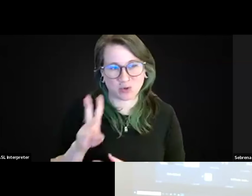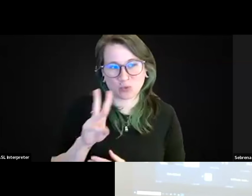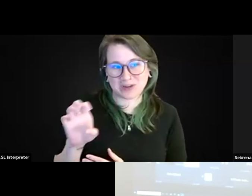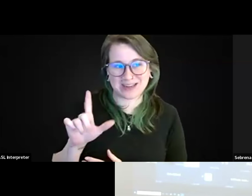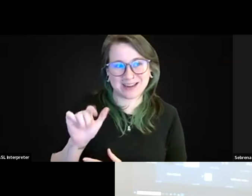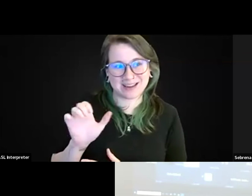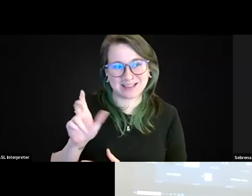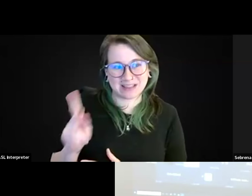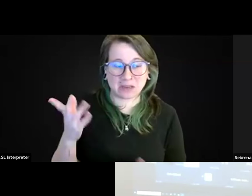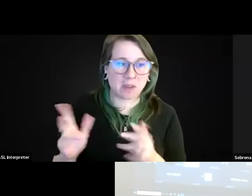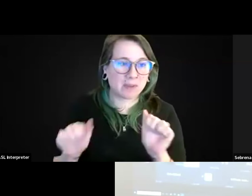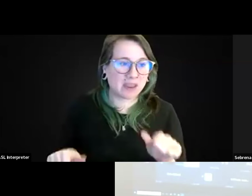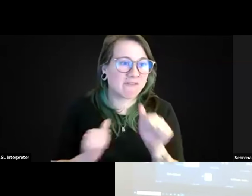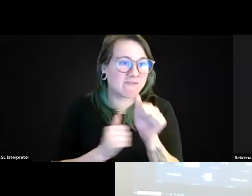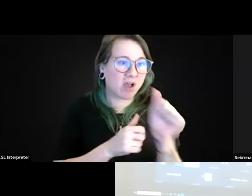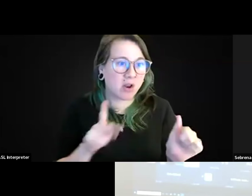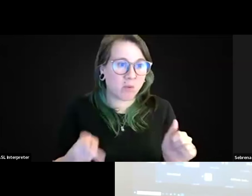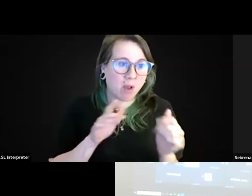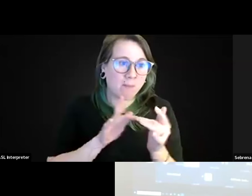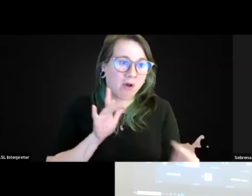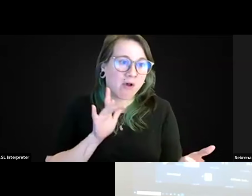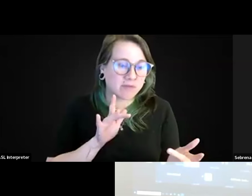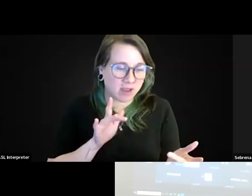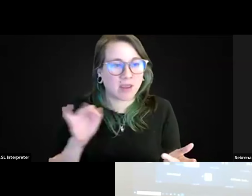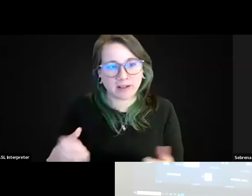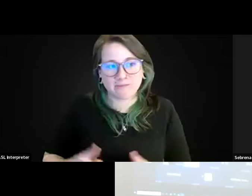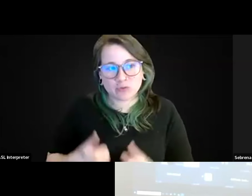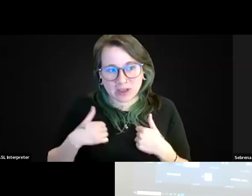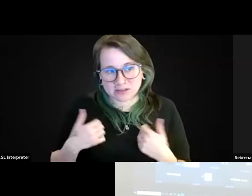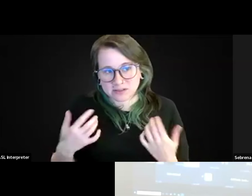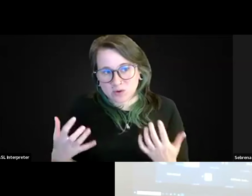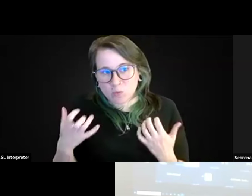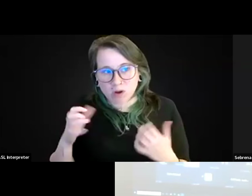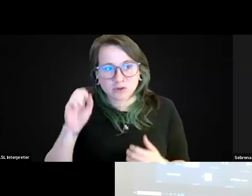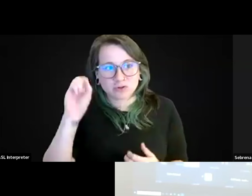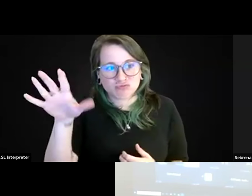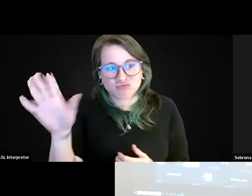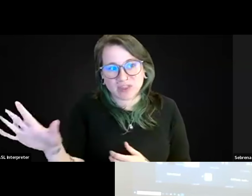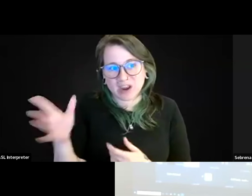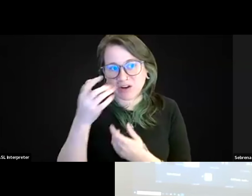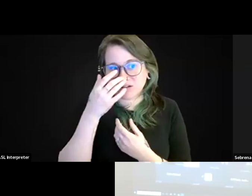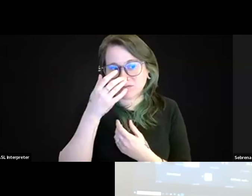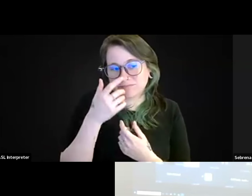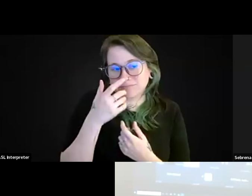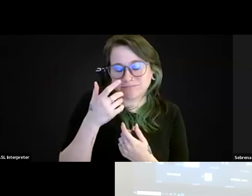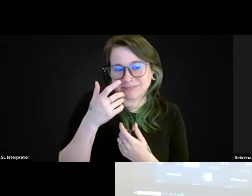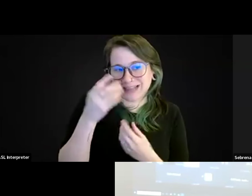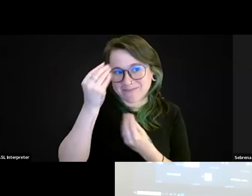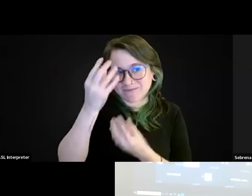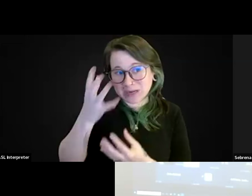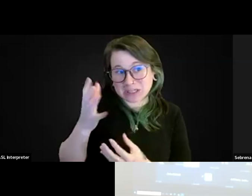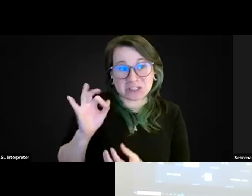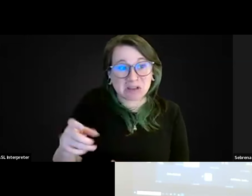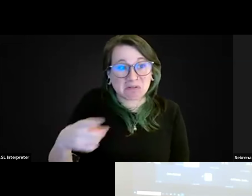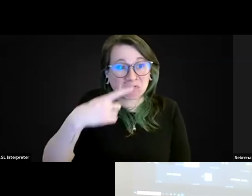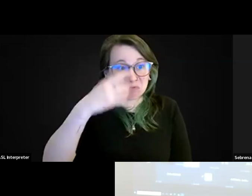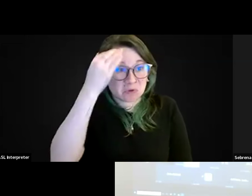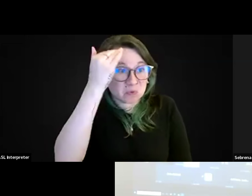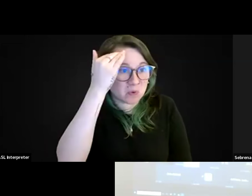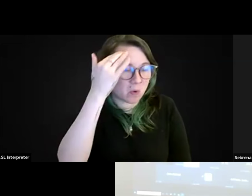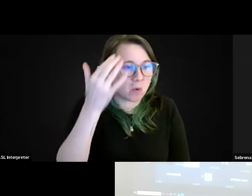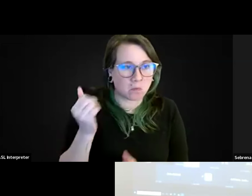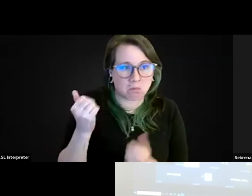could follow up with offline if this resident wanted to drop their information. But if you're familiar, if you could chime in on that. If not,